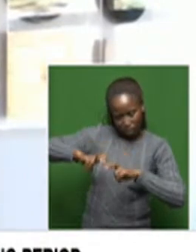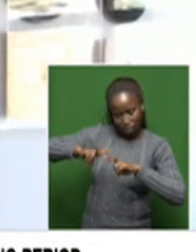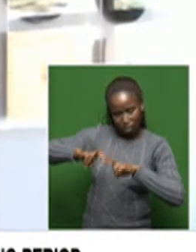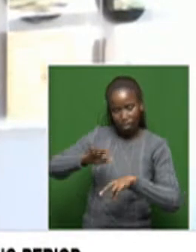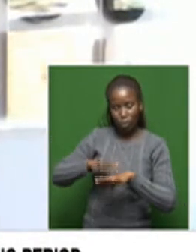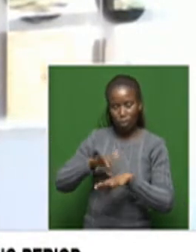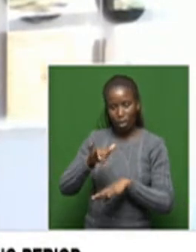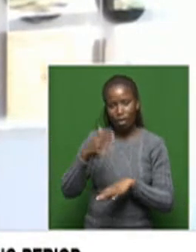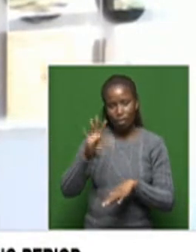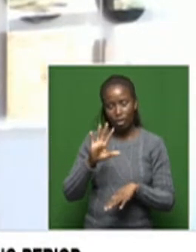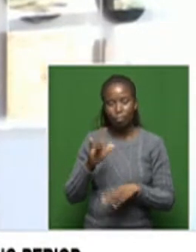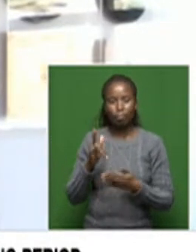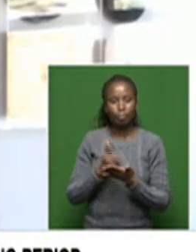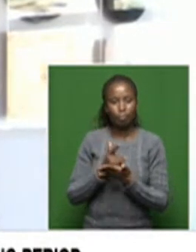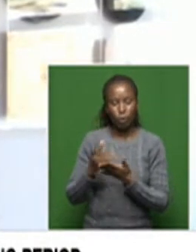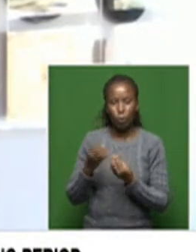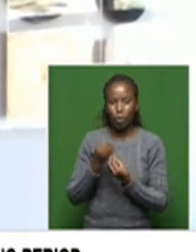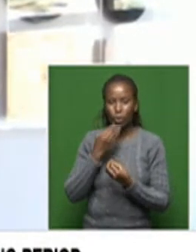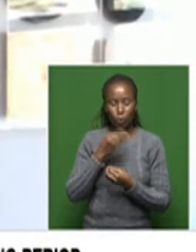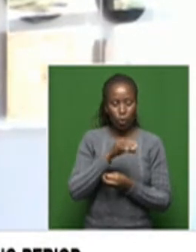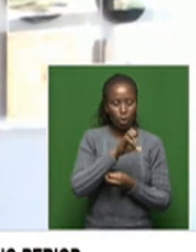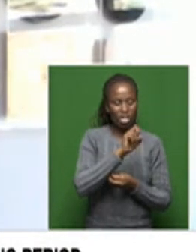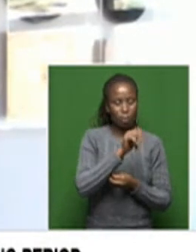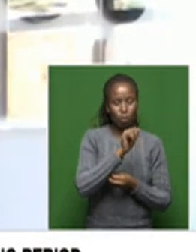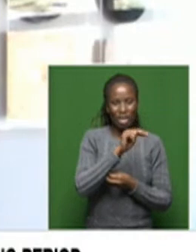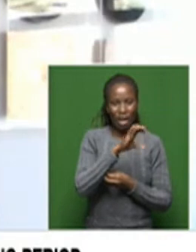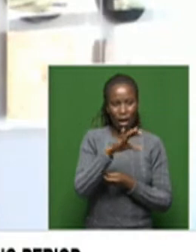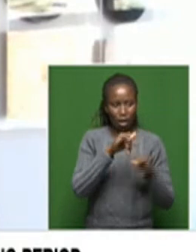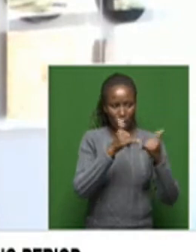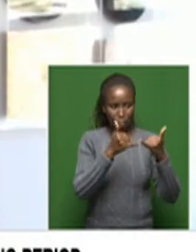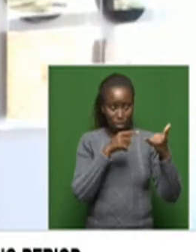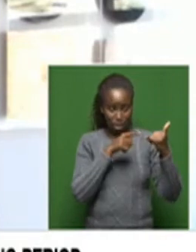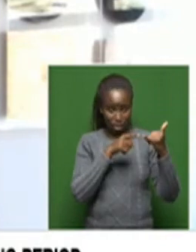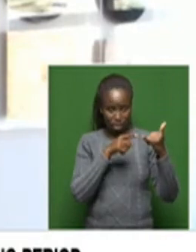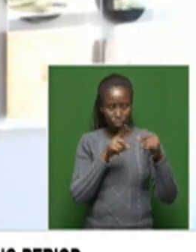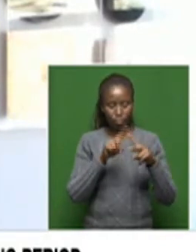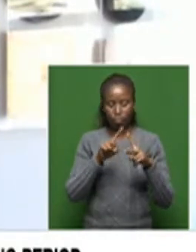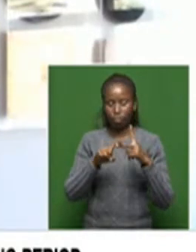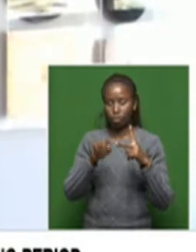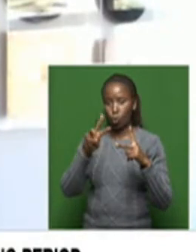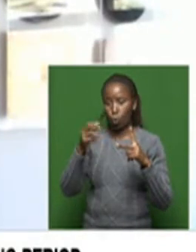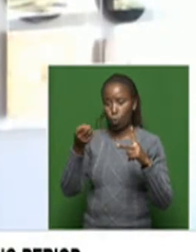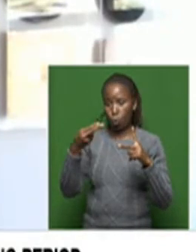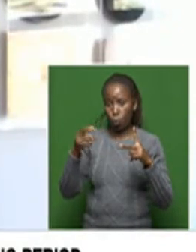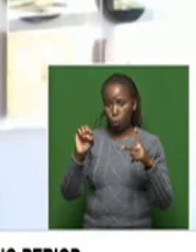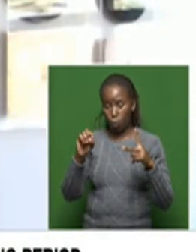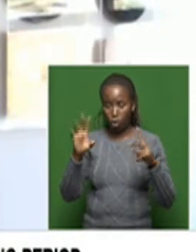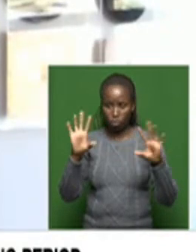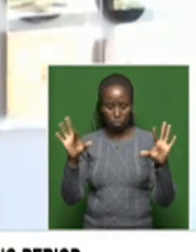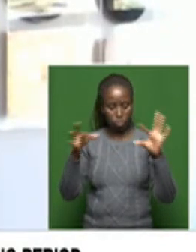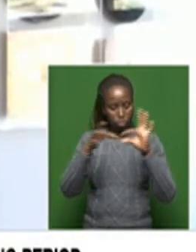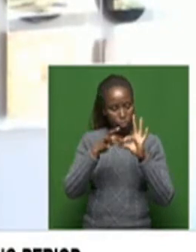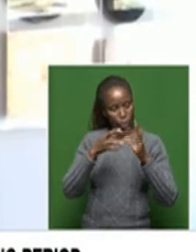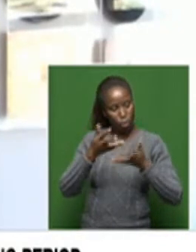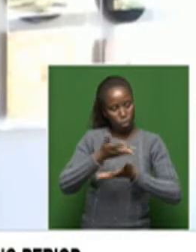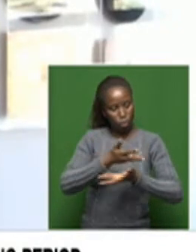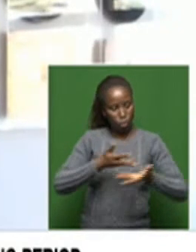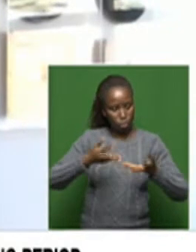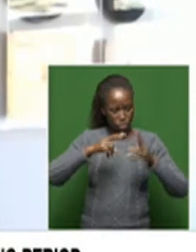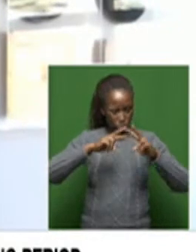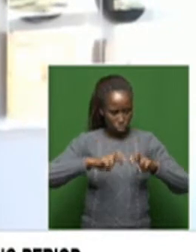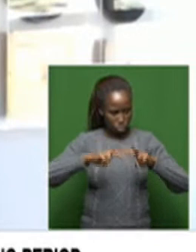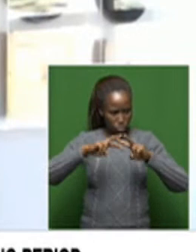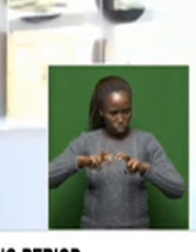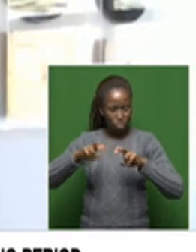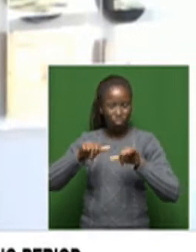to the Sputnik manufacturers, and so has the World Health Organization. And this is really having ongoing